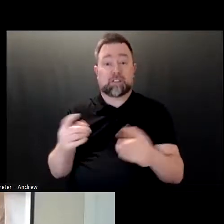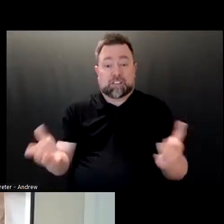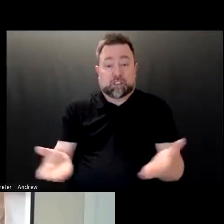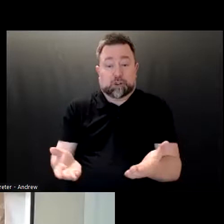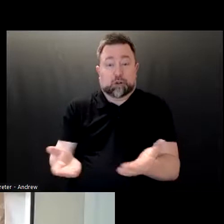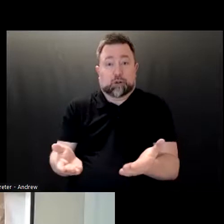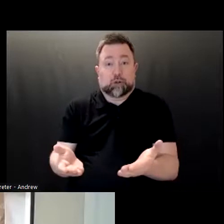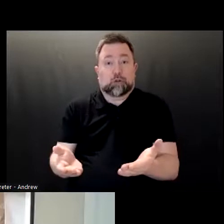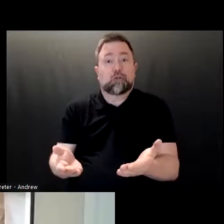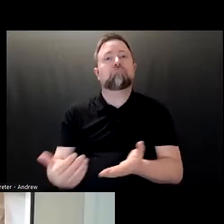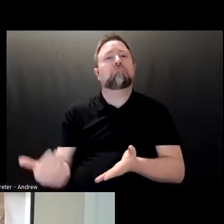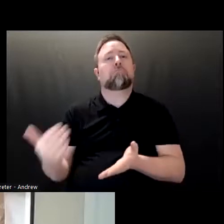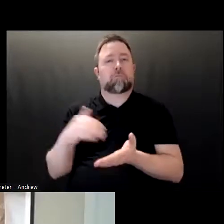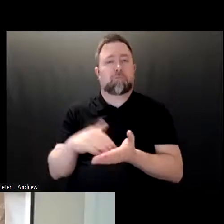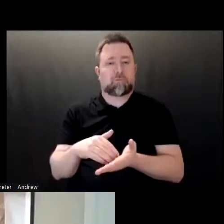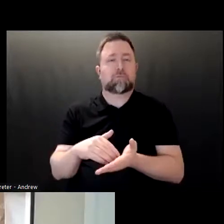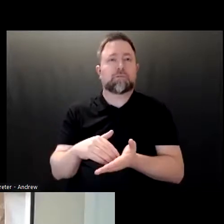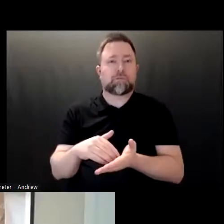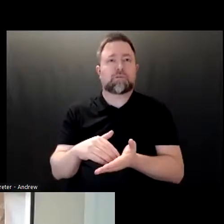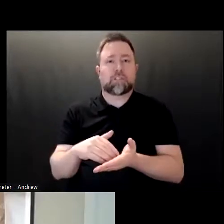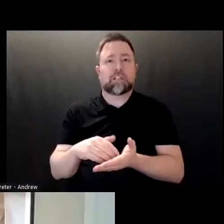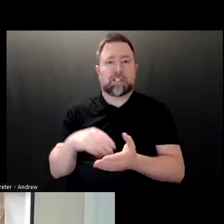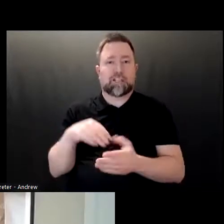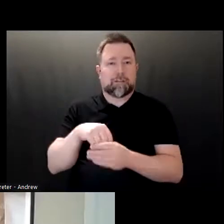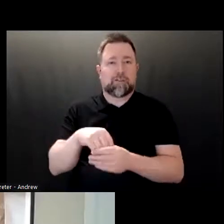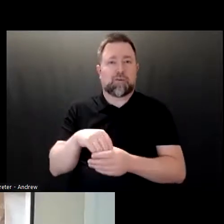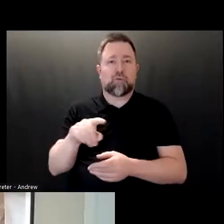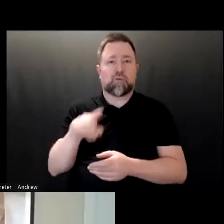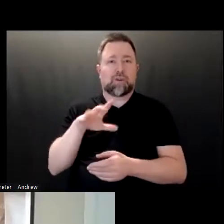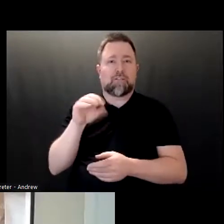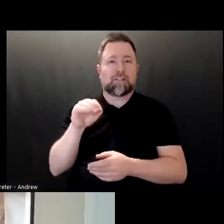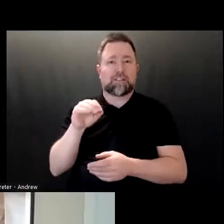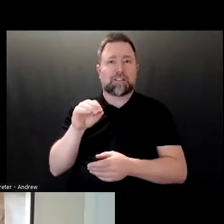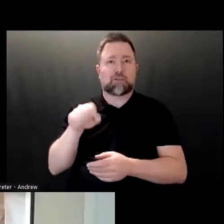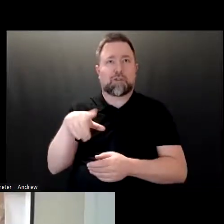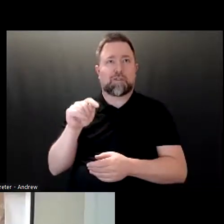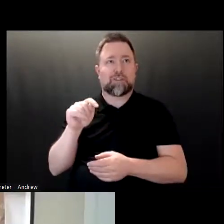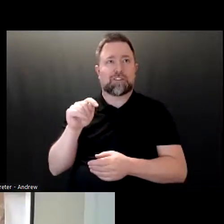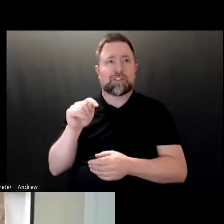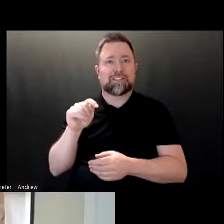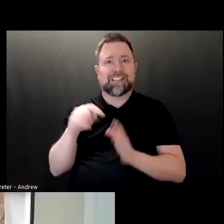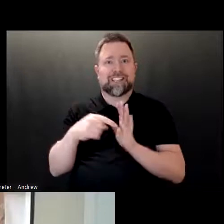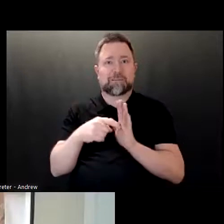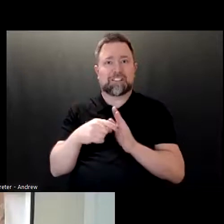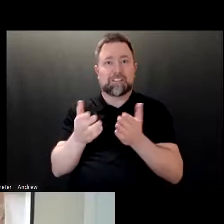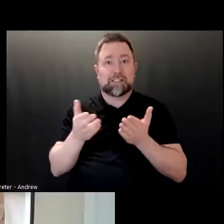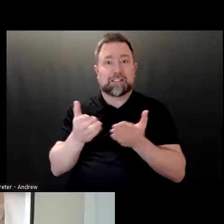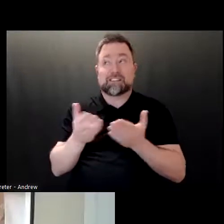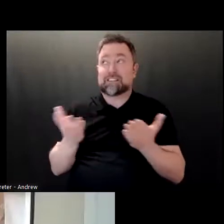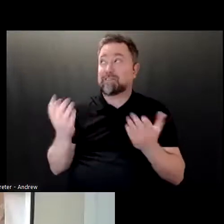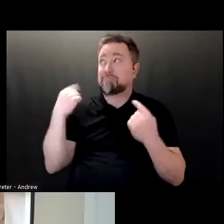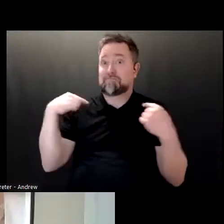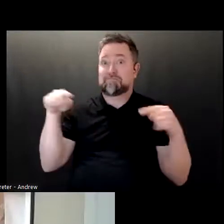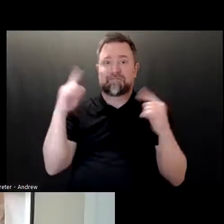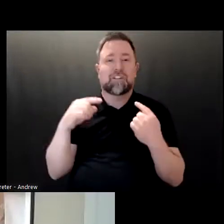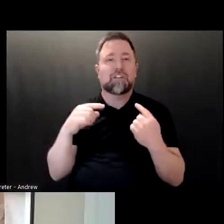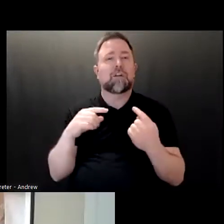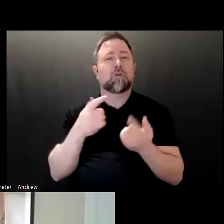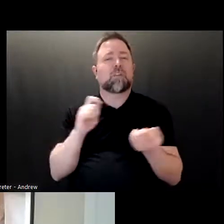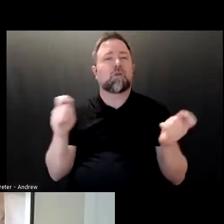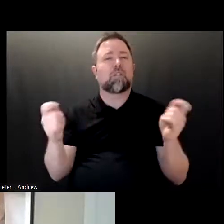anniversary. So to celebrate our 50th anniversary, we have a series of exhibitions and programs that are